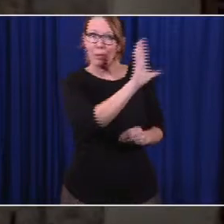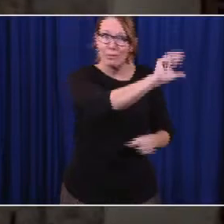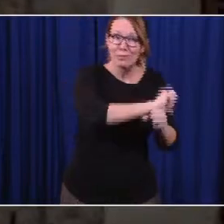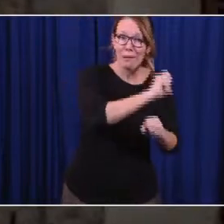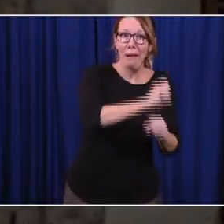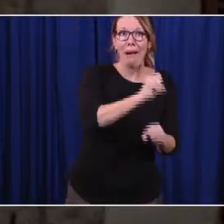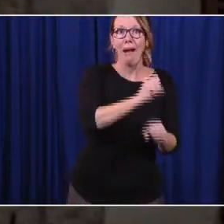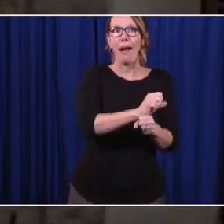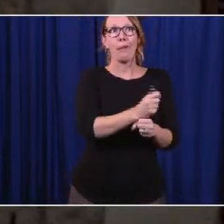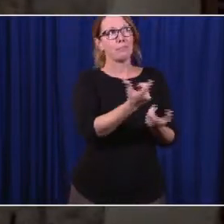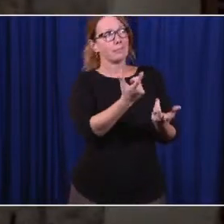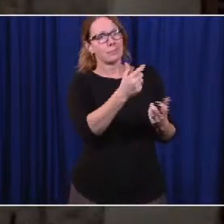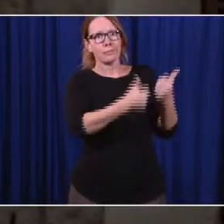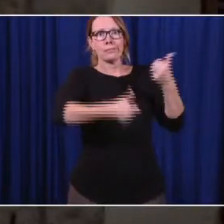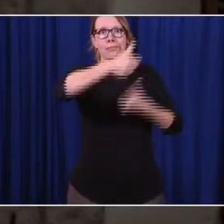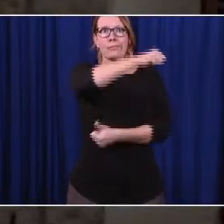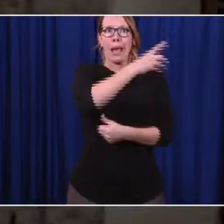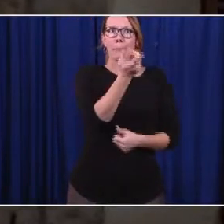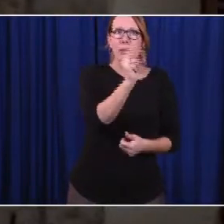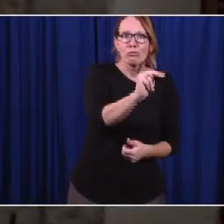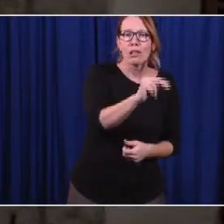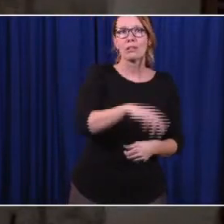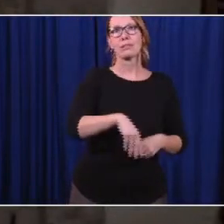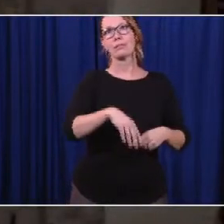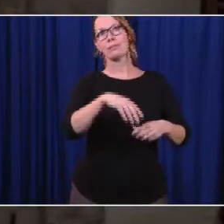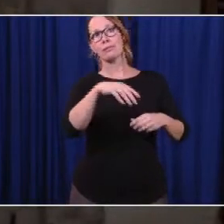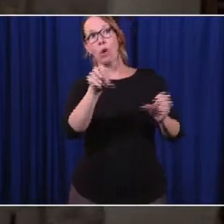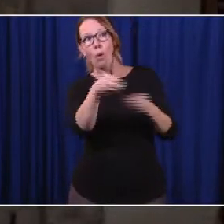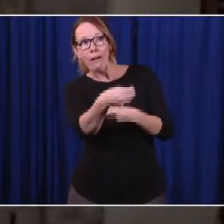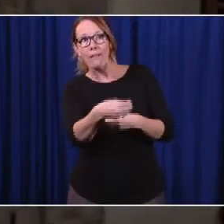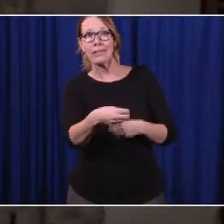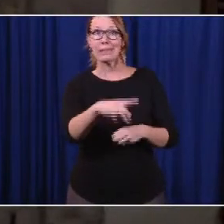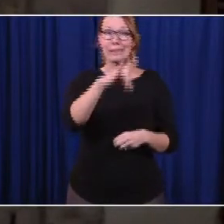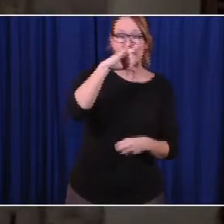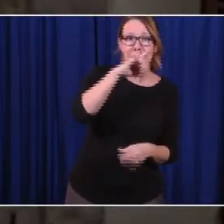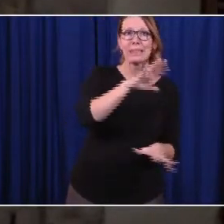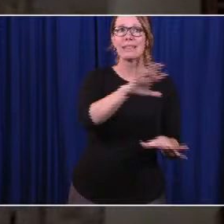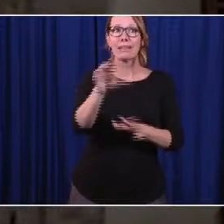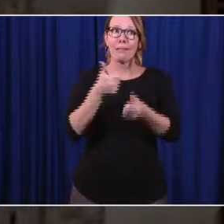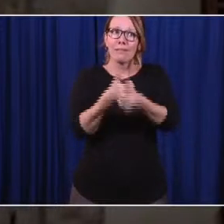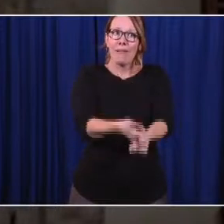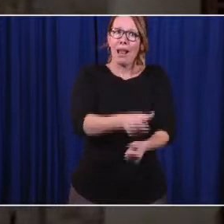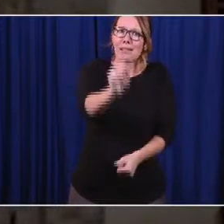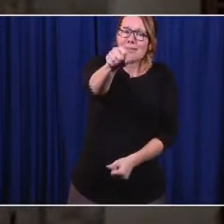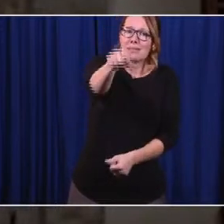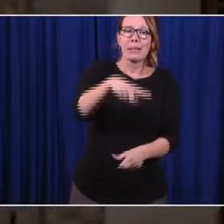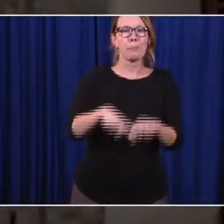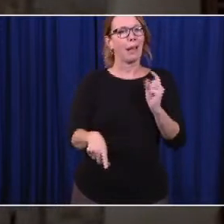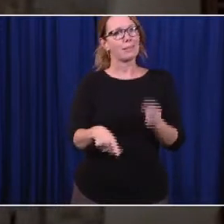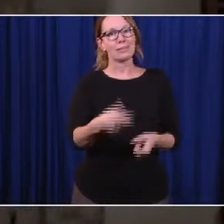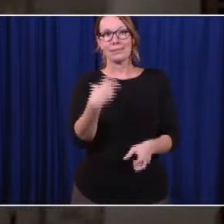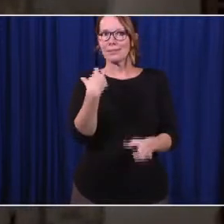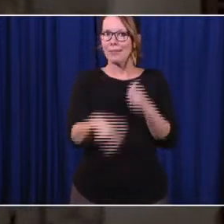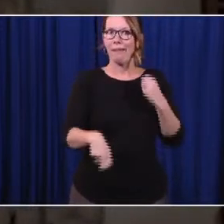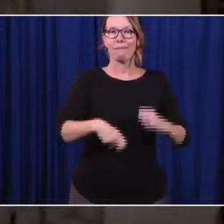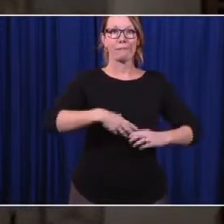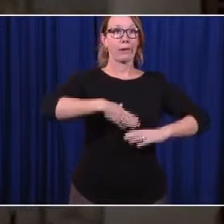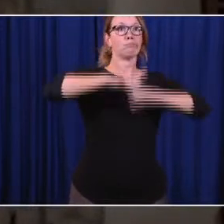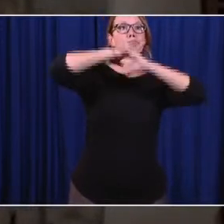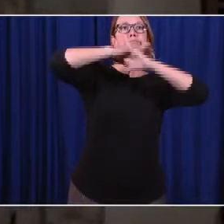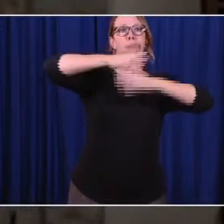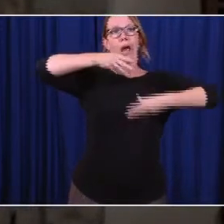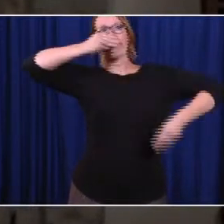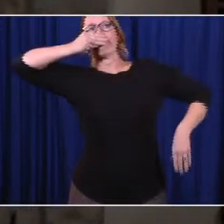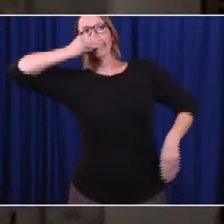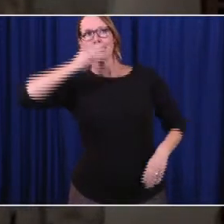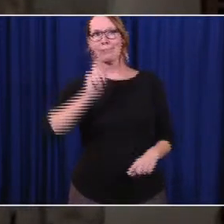Administrators, office personnel, the kids are doing a good job. But it is very hard to keep it out of